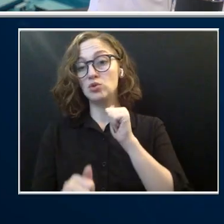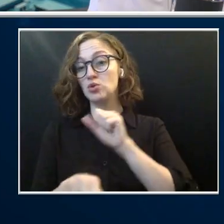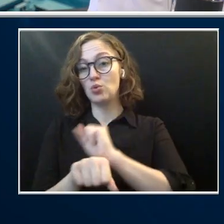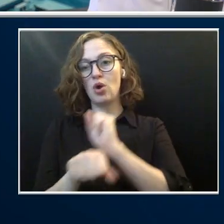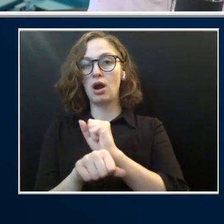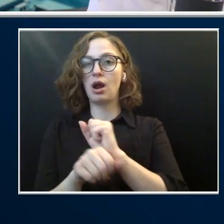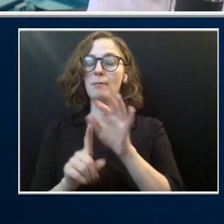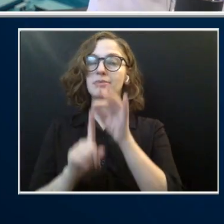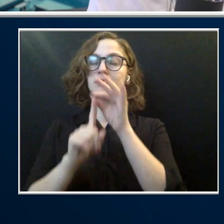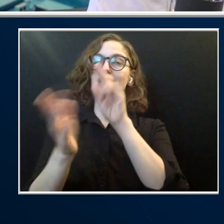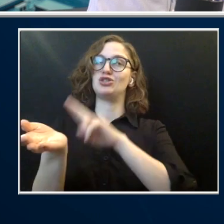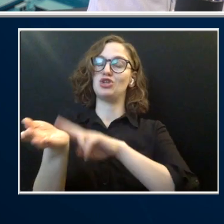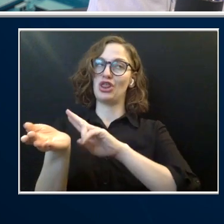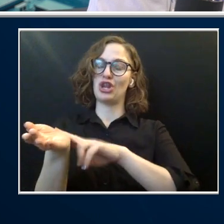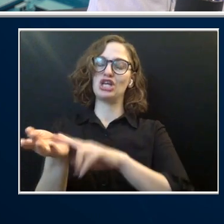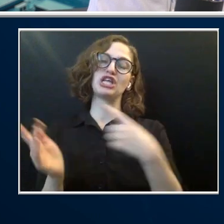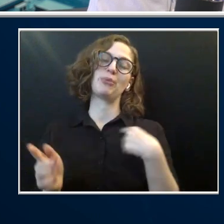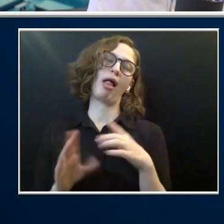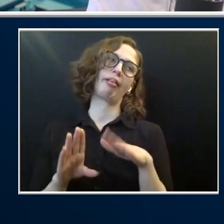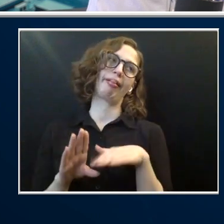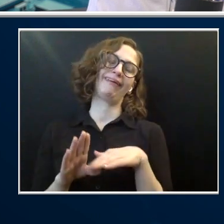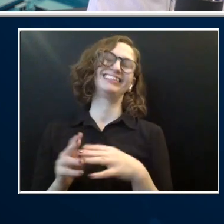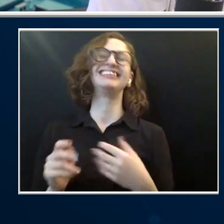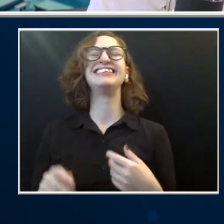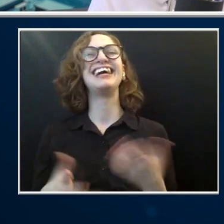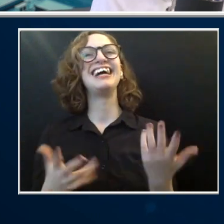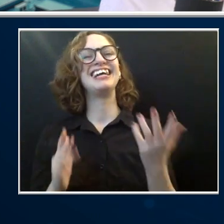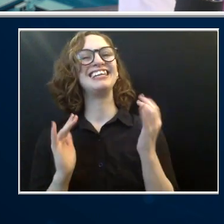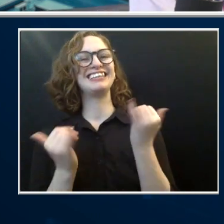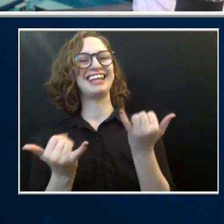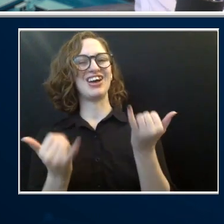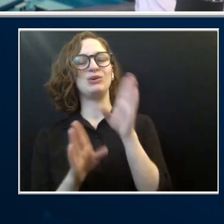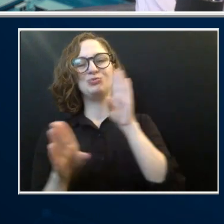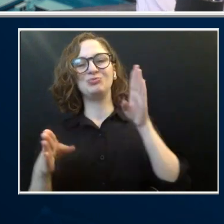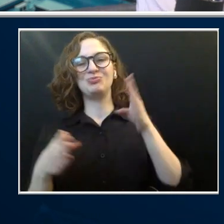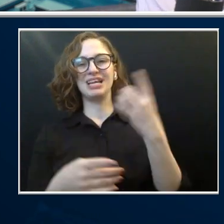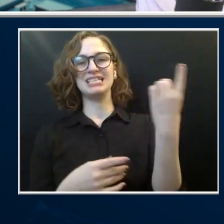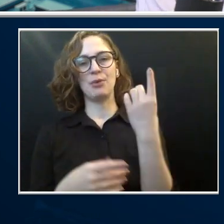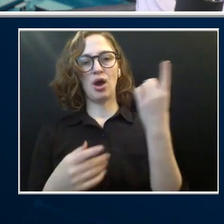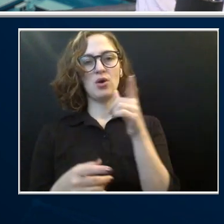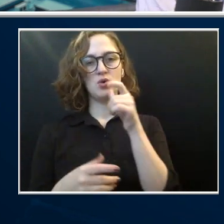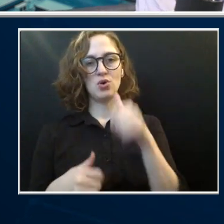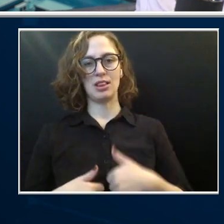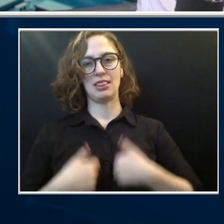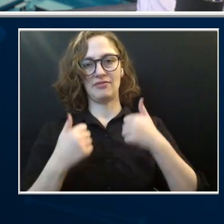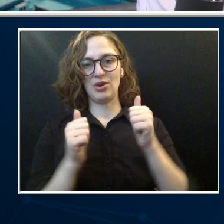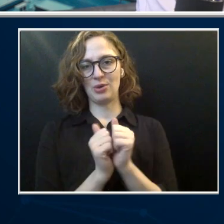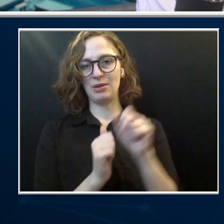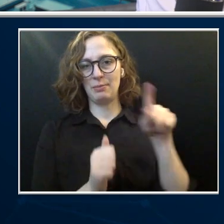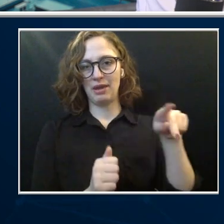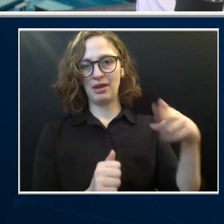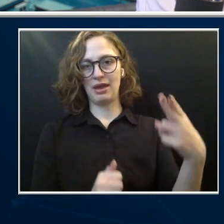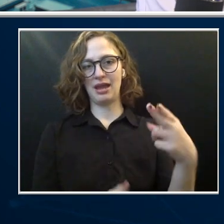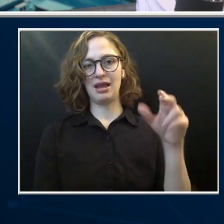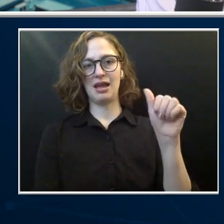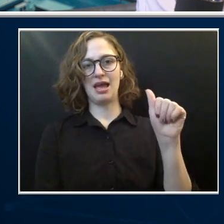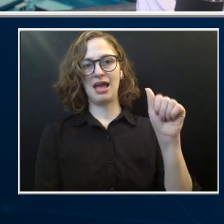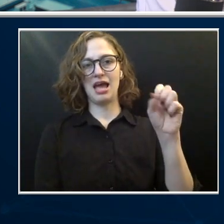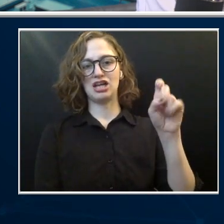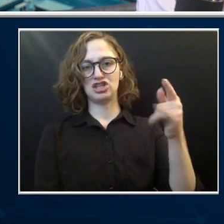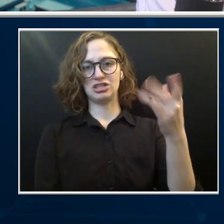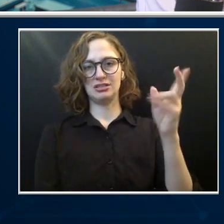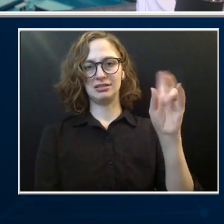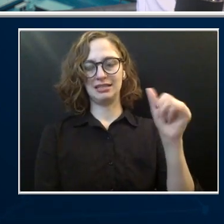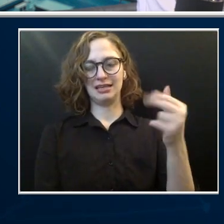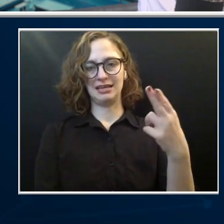who's actually living with pulmonary arterial hypertension. Ashley, I'm going to try this and get it right. McGilvray.